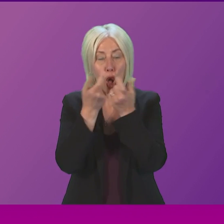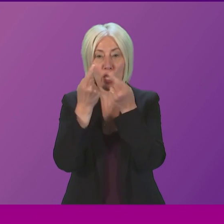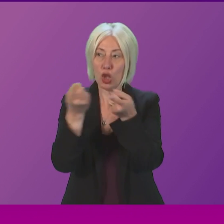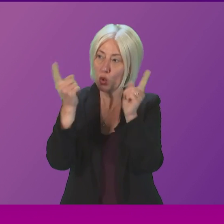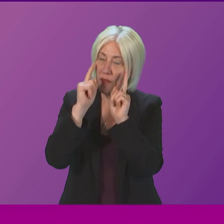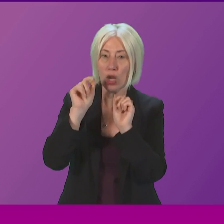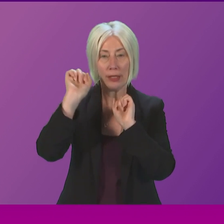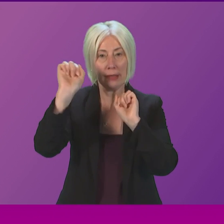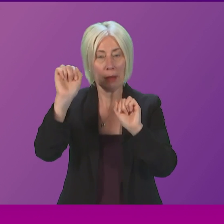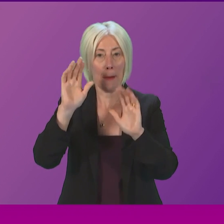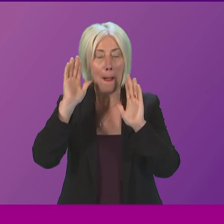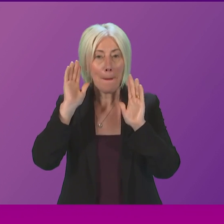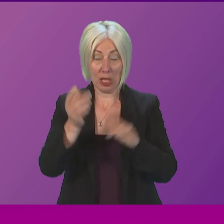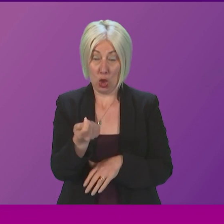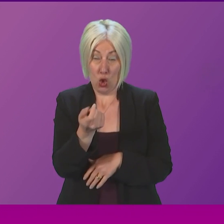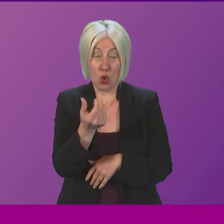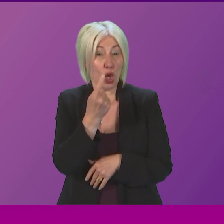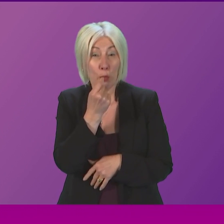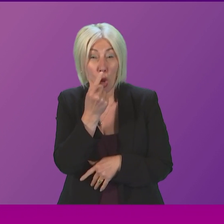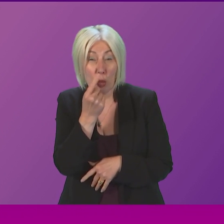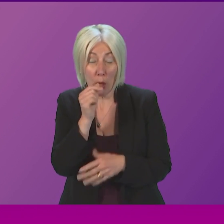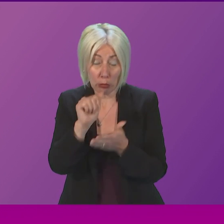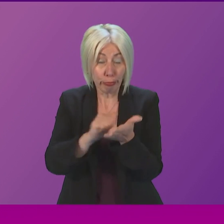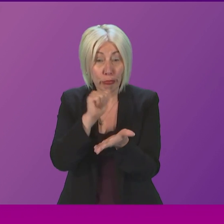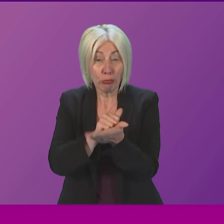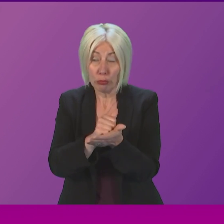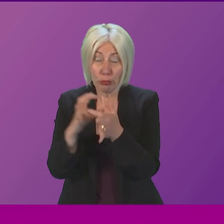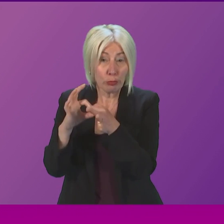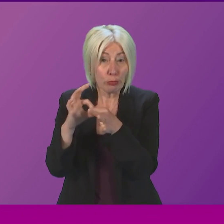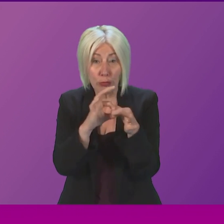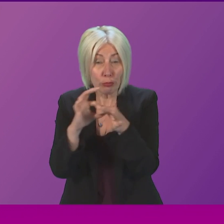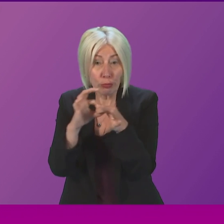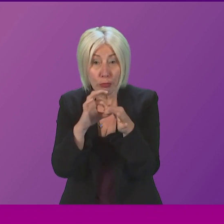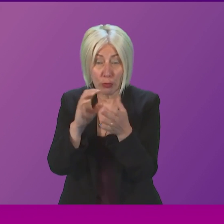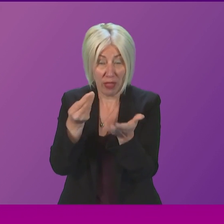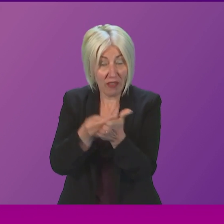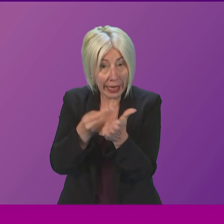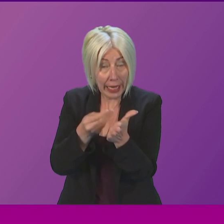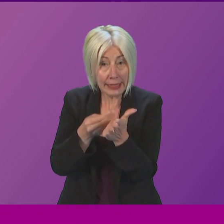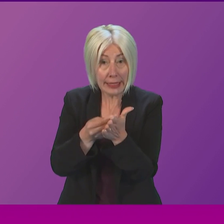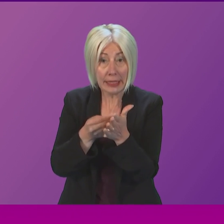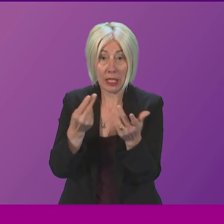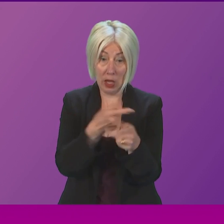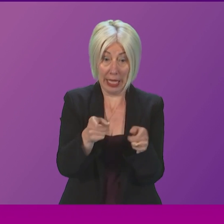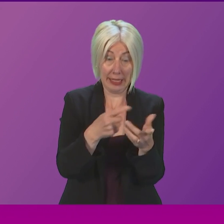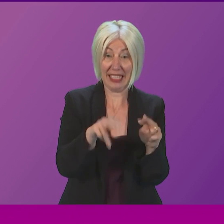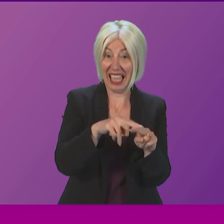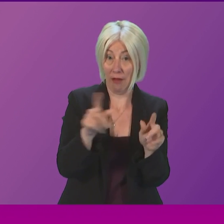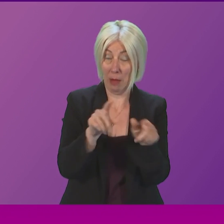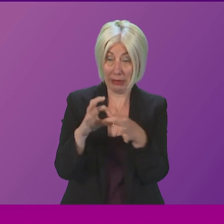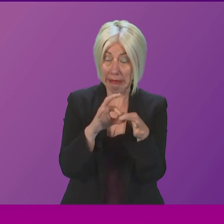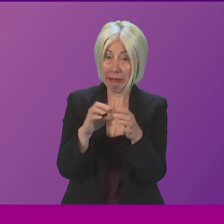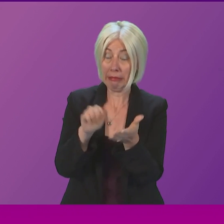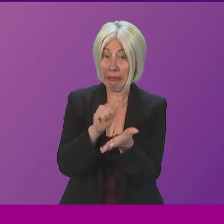reach as much soon as possible a proper relationship in finance with the staff. First